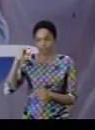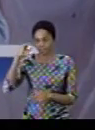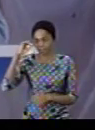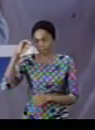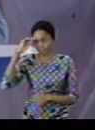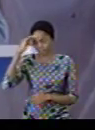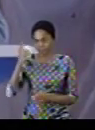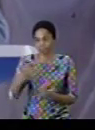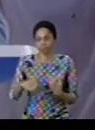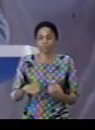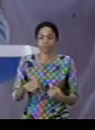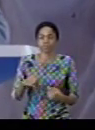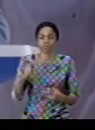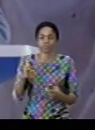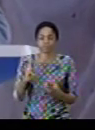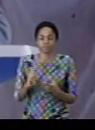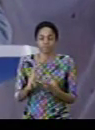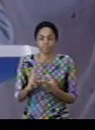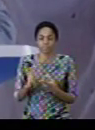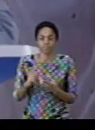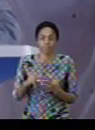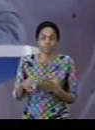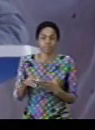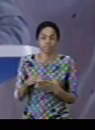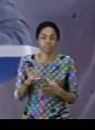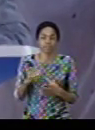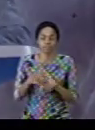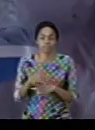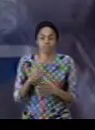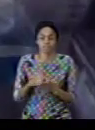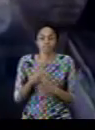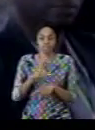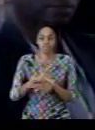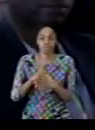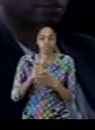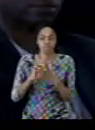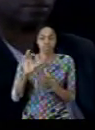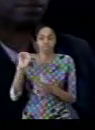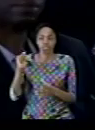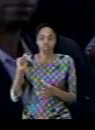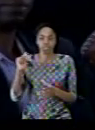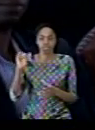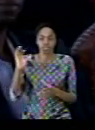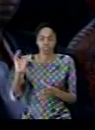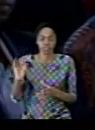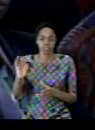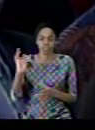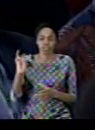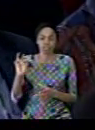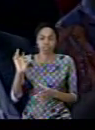ministry in 1979, and